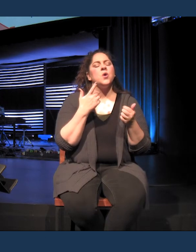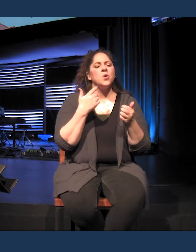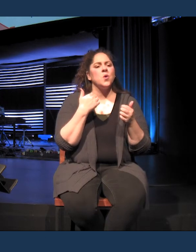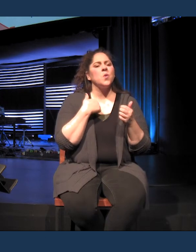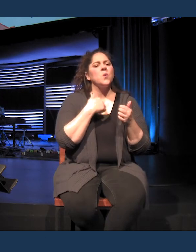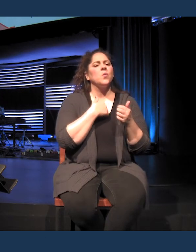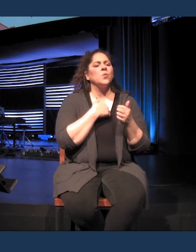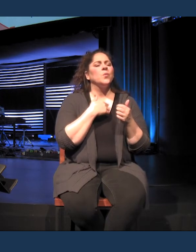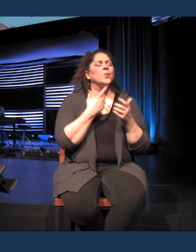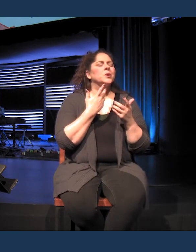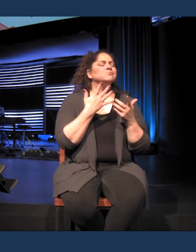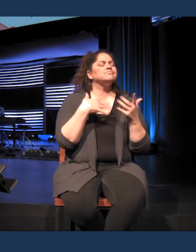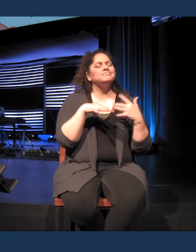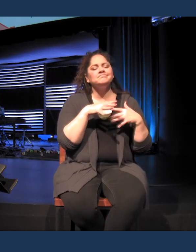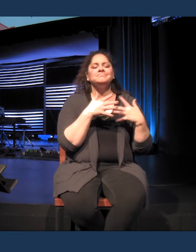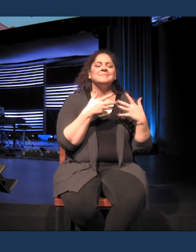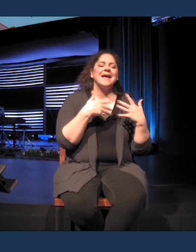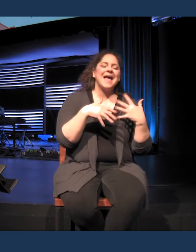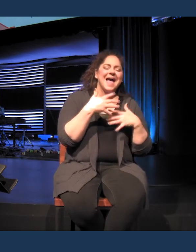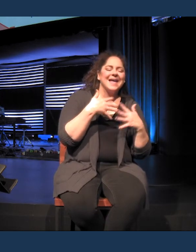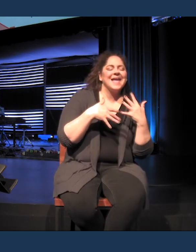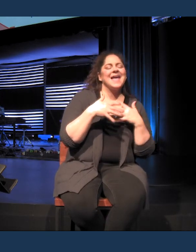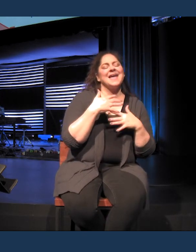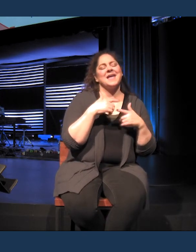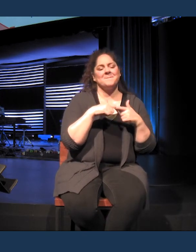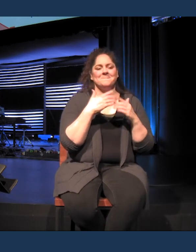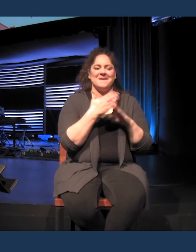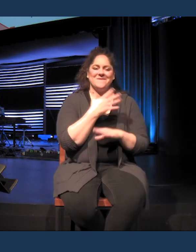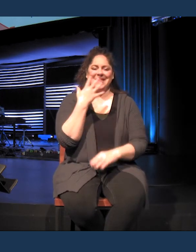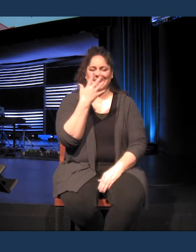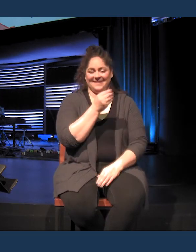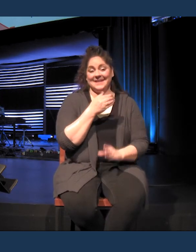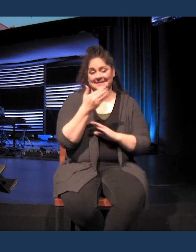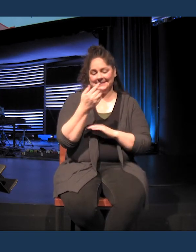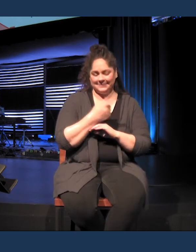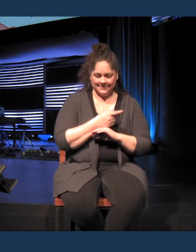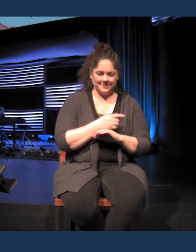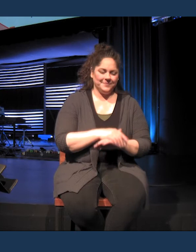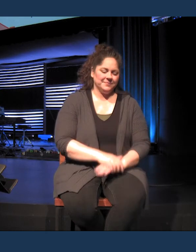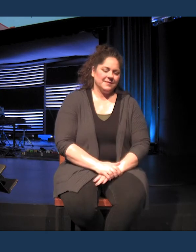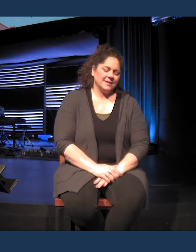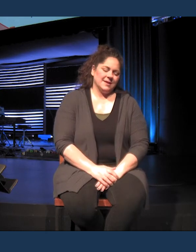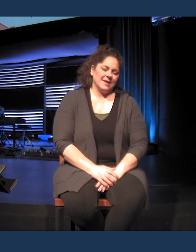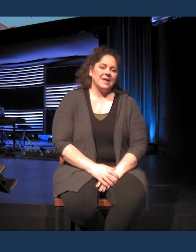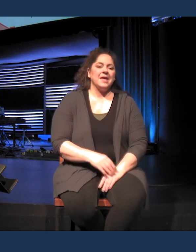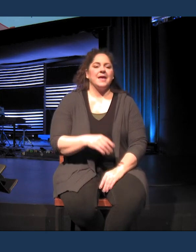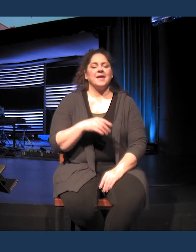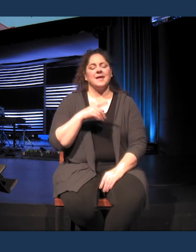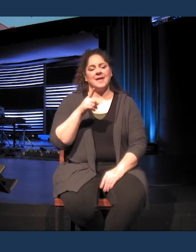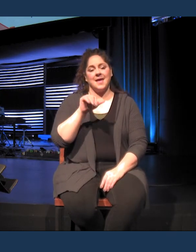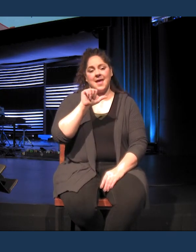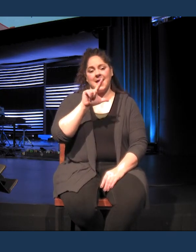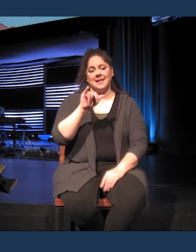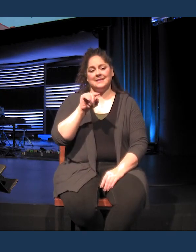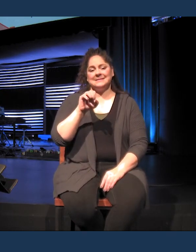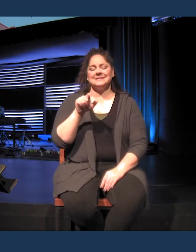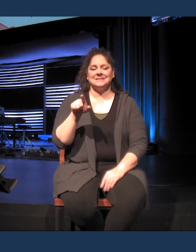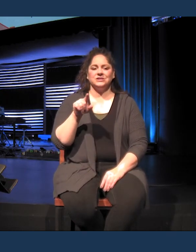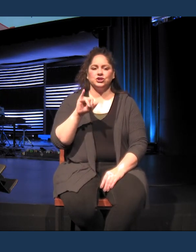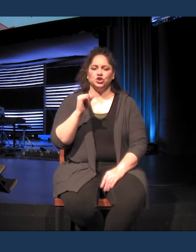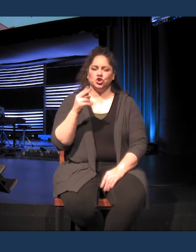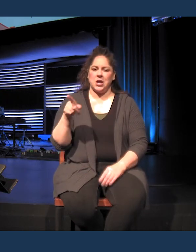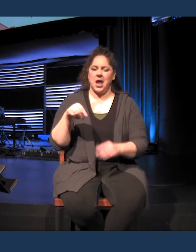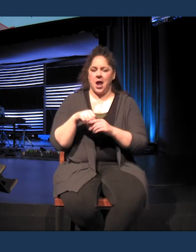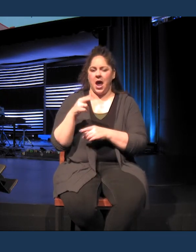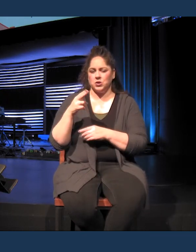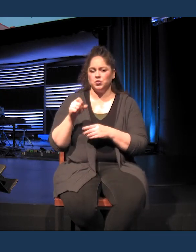having some, just hanging out one last time before they'd have to leave the next day. And so Alyssa, our youngest, she's a junior in high